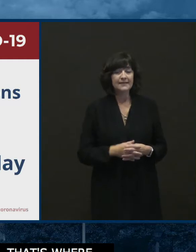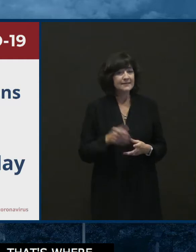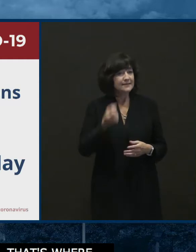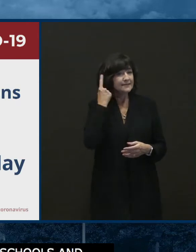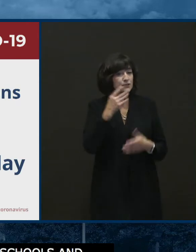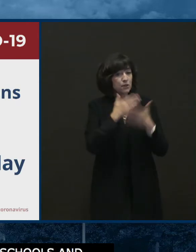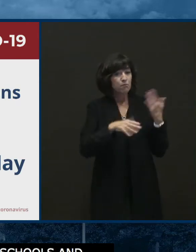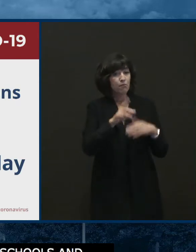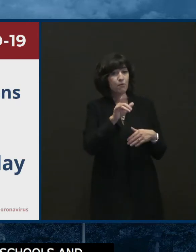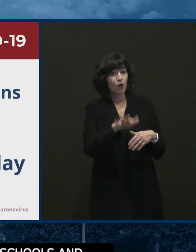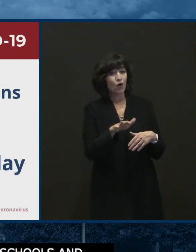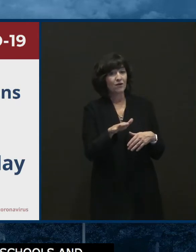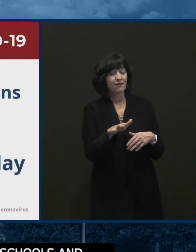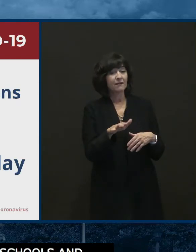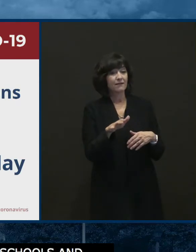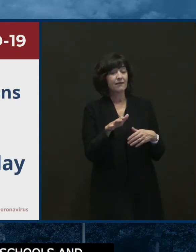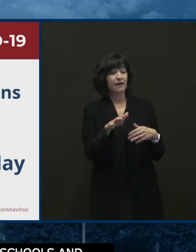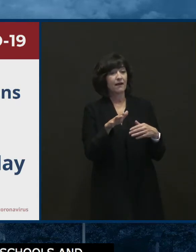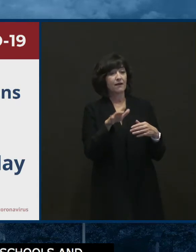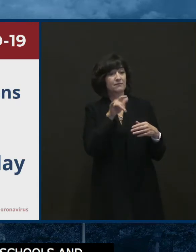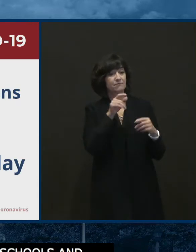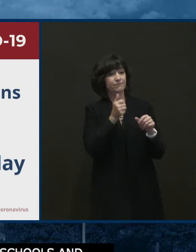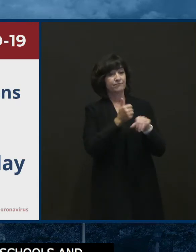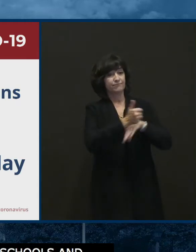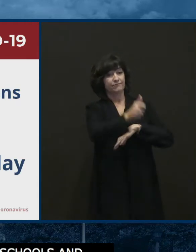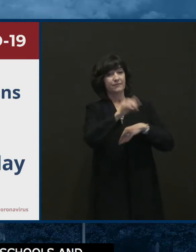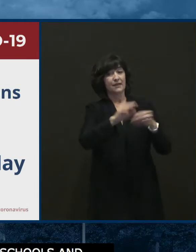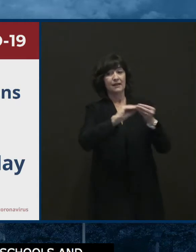testing positive. You can see the 7-day average of